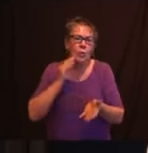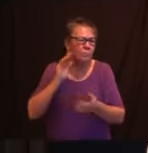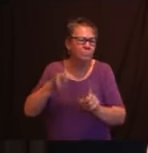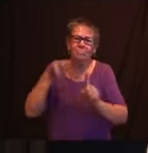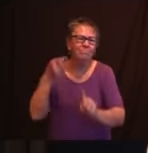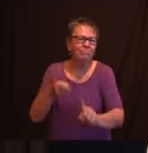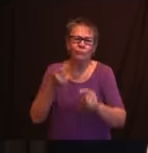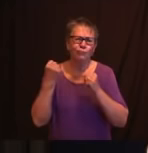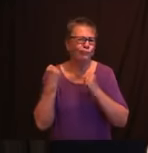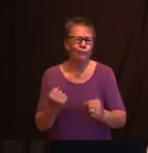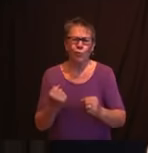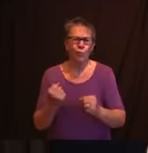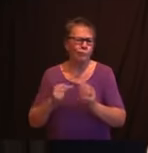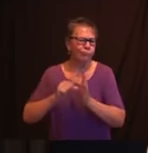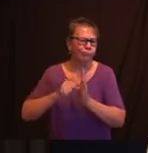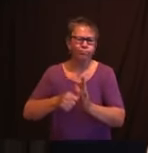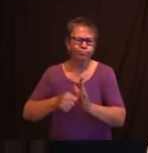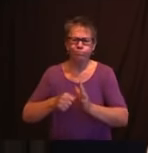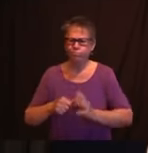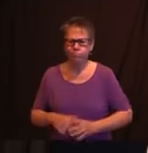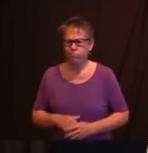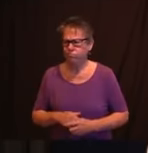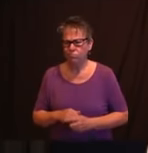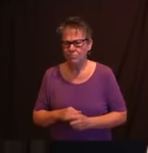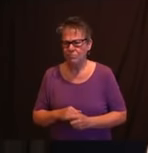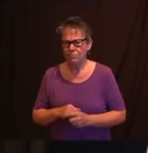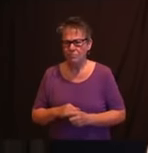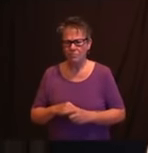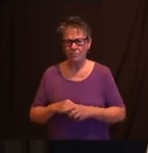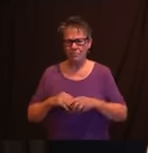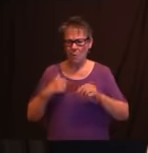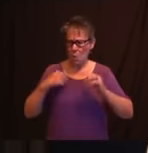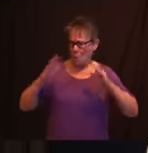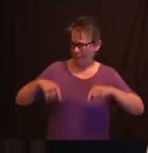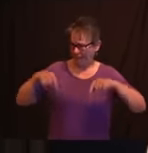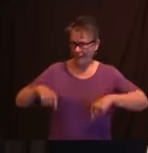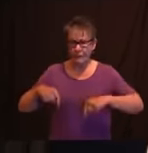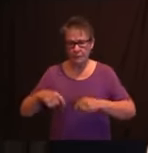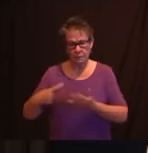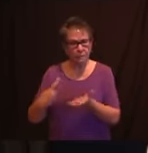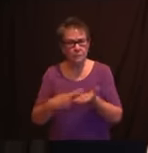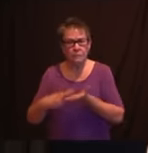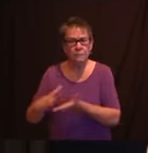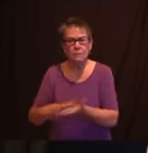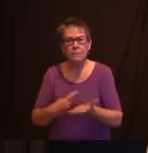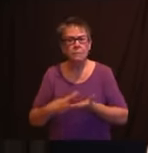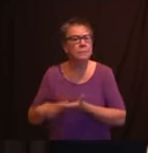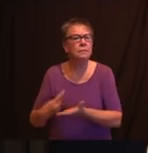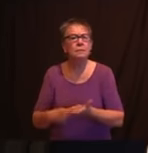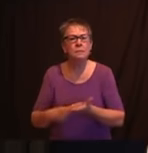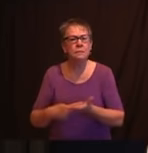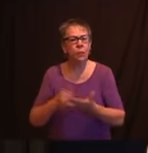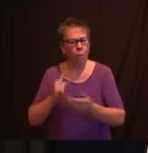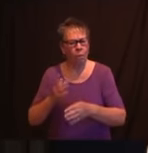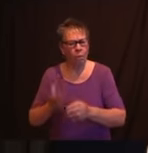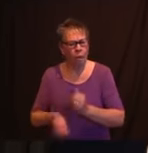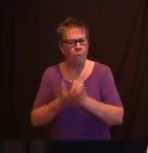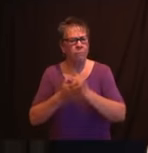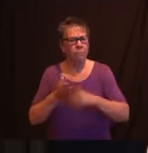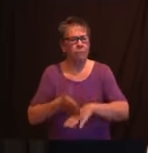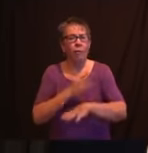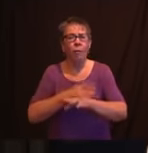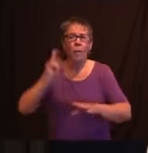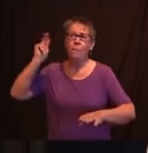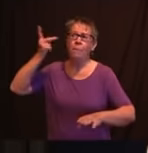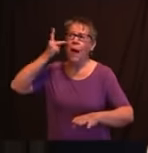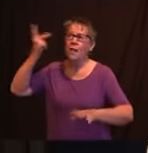guided not by politics, but by epidemiologists, clinicians, and public health experts, and